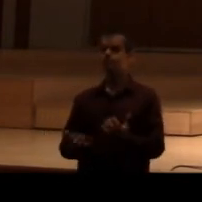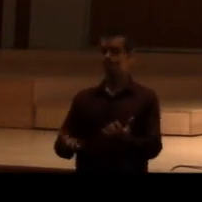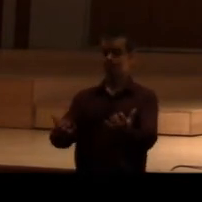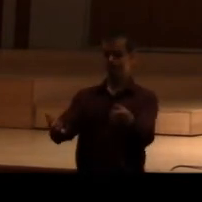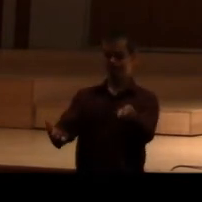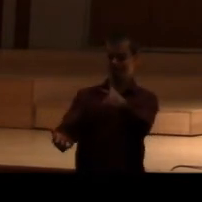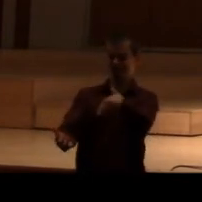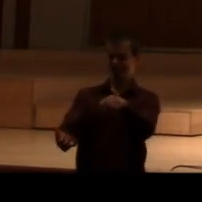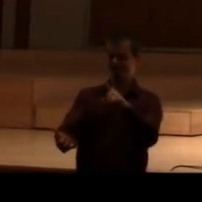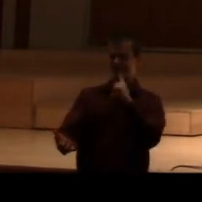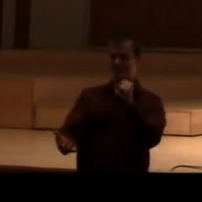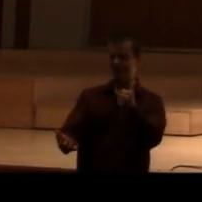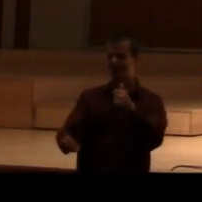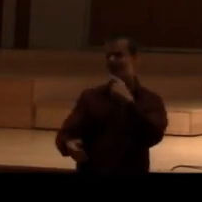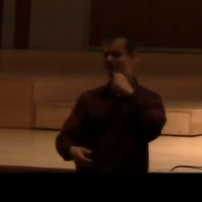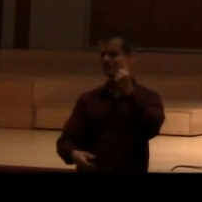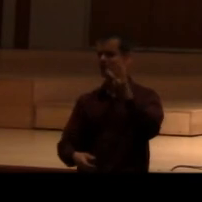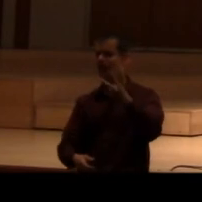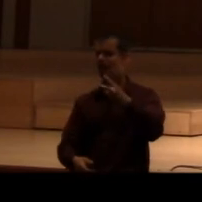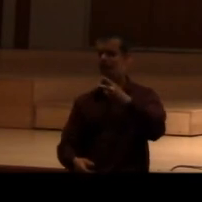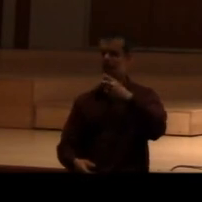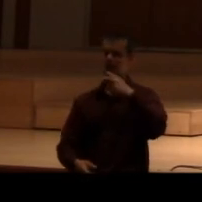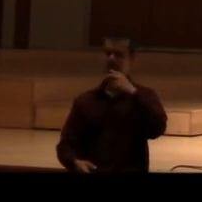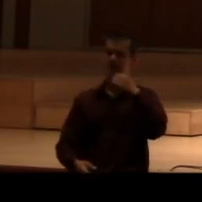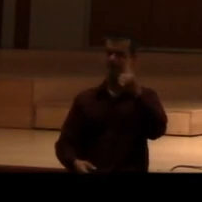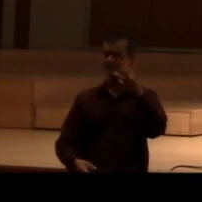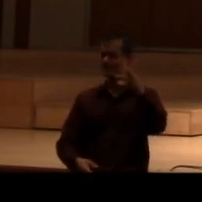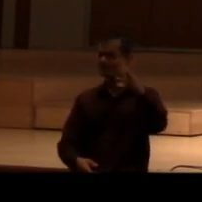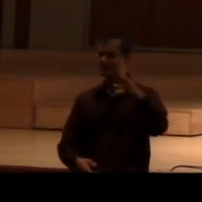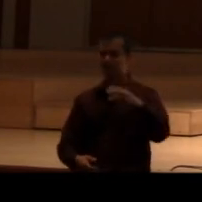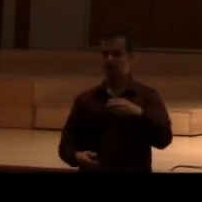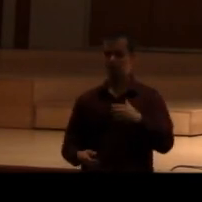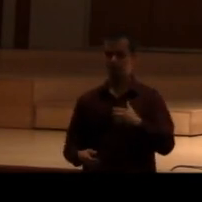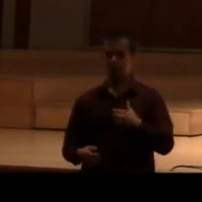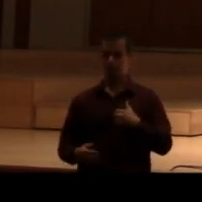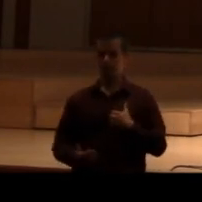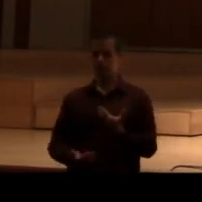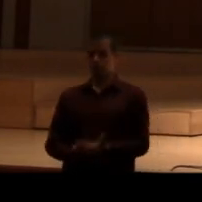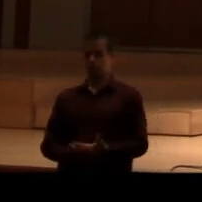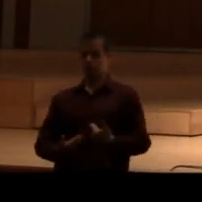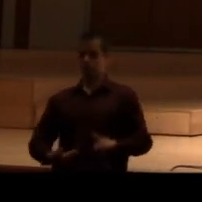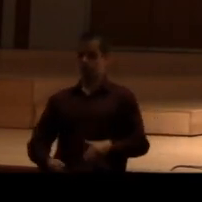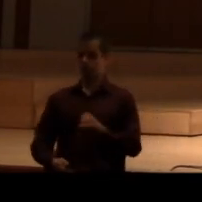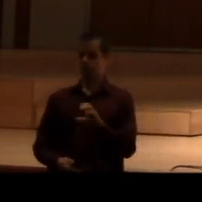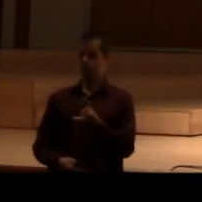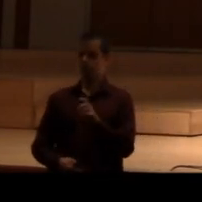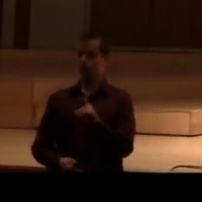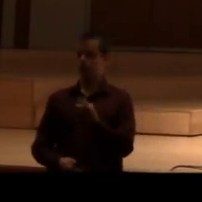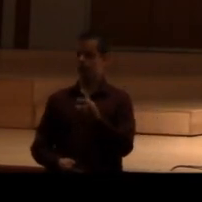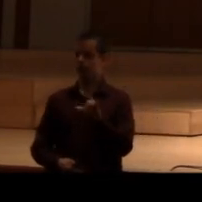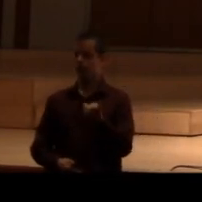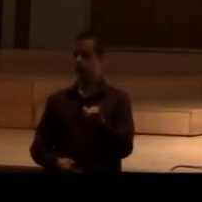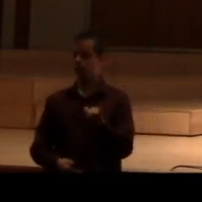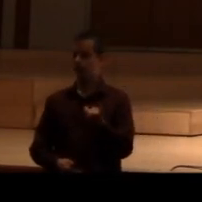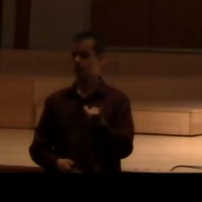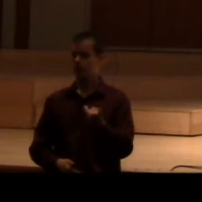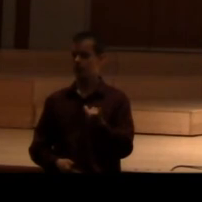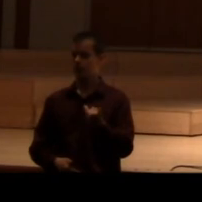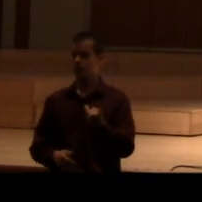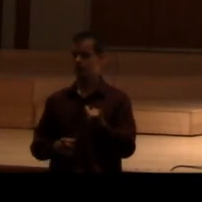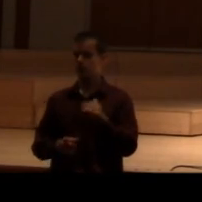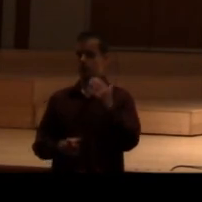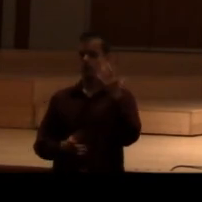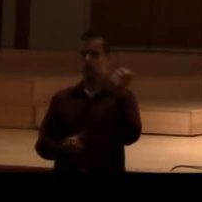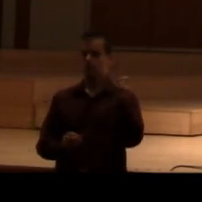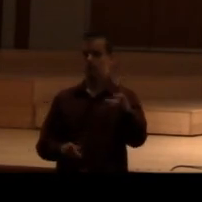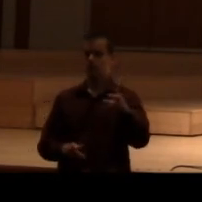14, 16-year-old kids. I had to establish my credibility. So I modeled myself after what I knew a teacher was, the